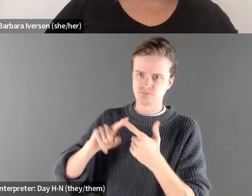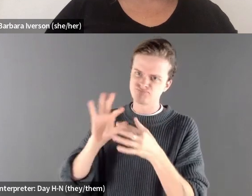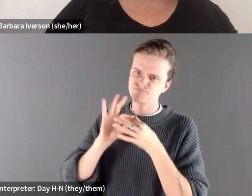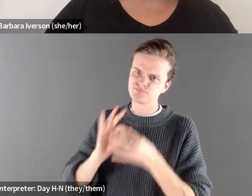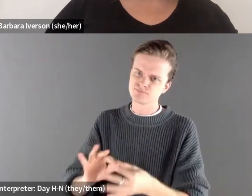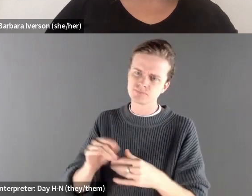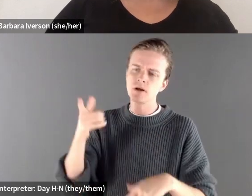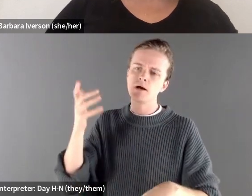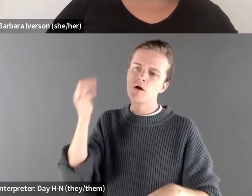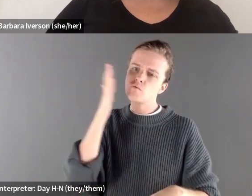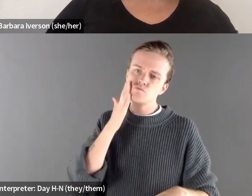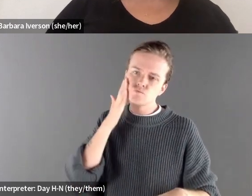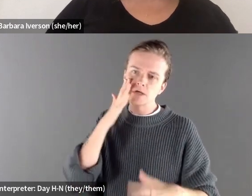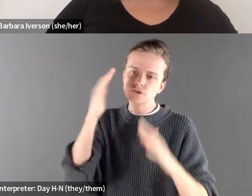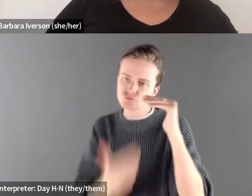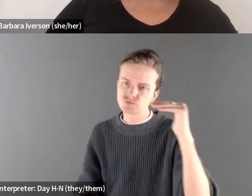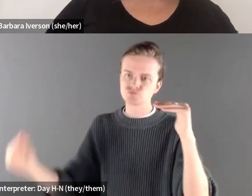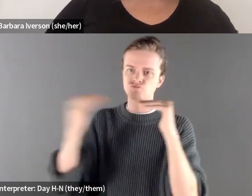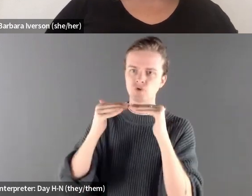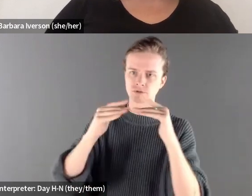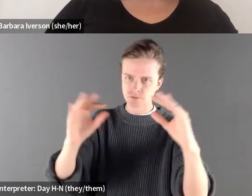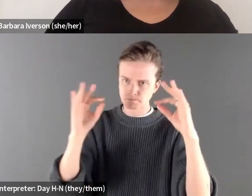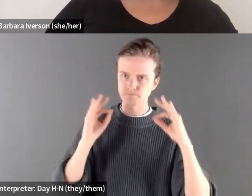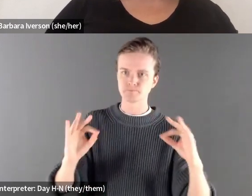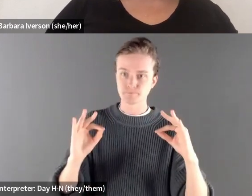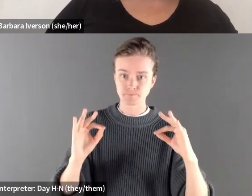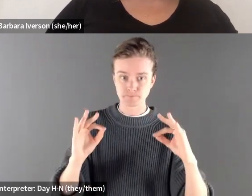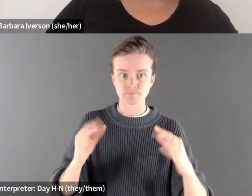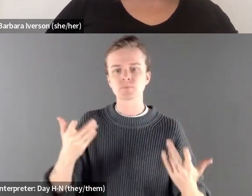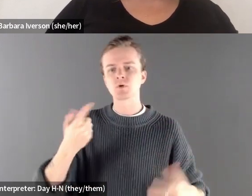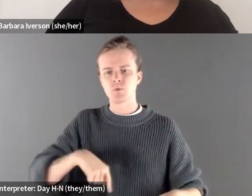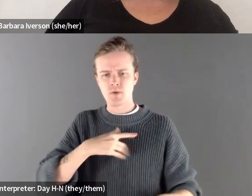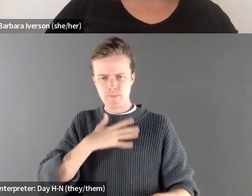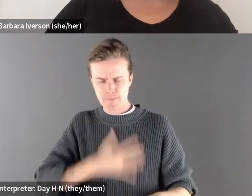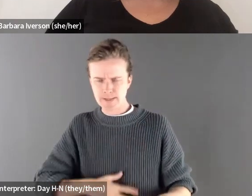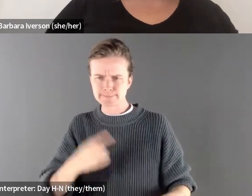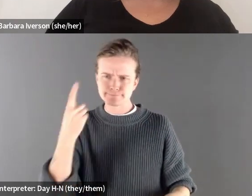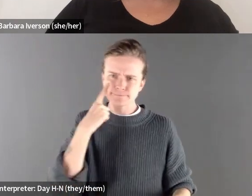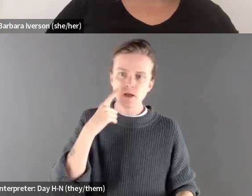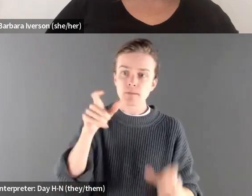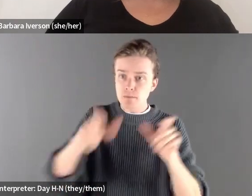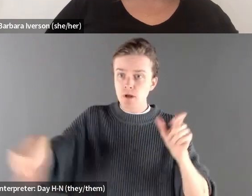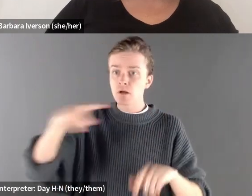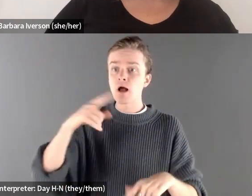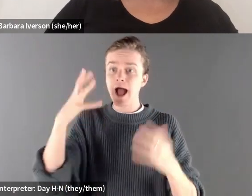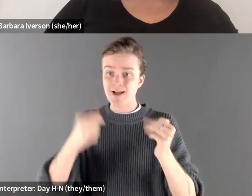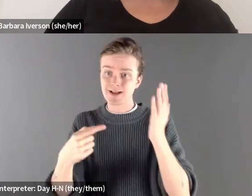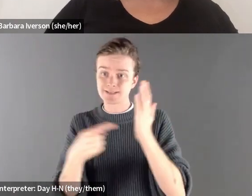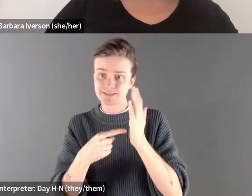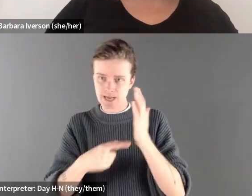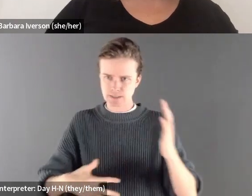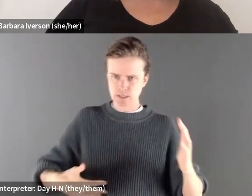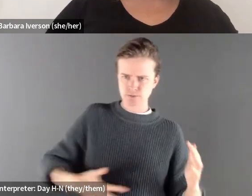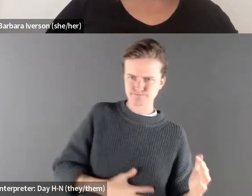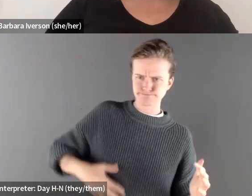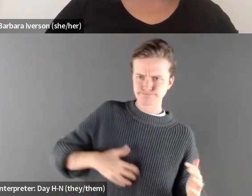more relevant to people's everyday life, tapping into that technical intuition that we know people already have, as long as they're not being told that these